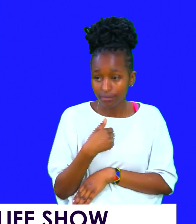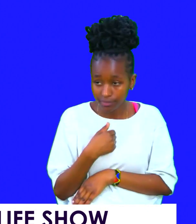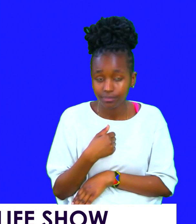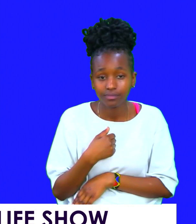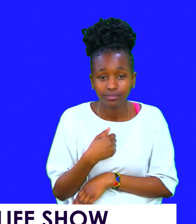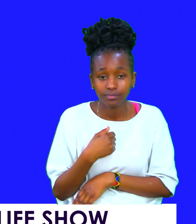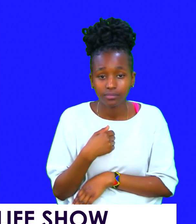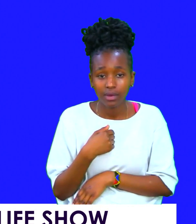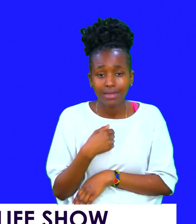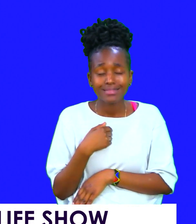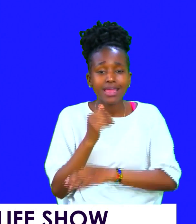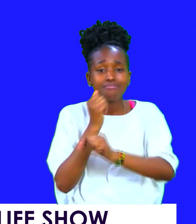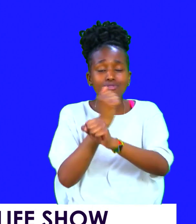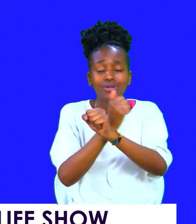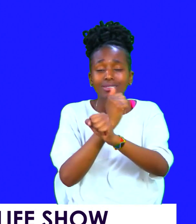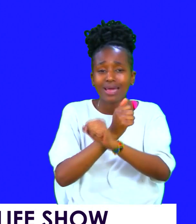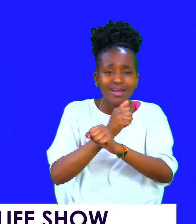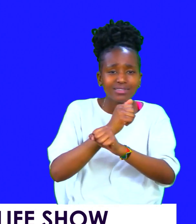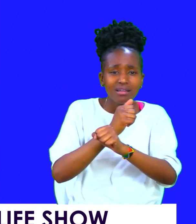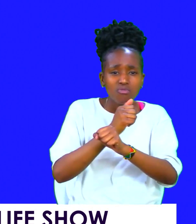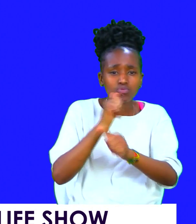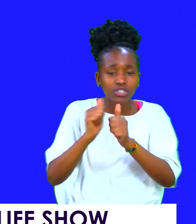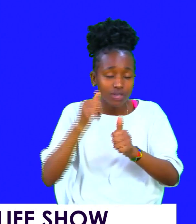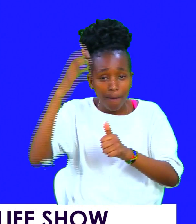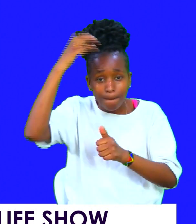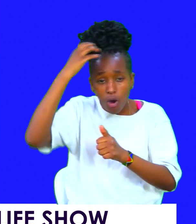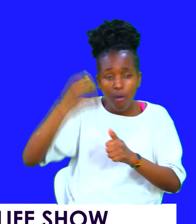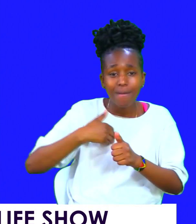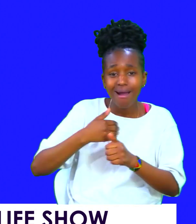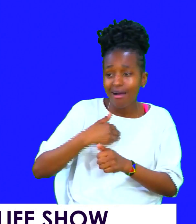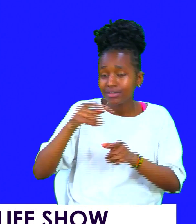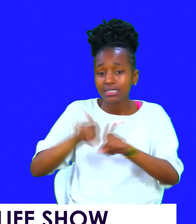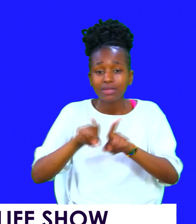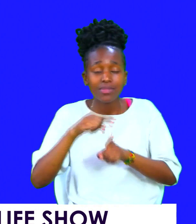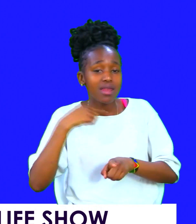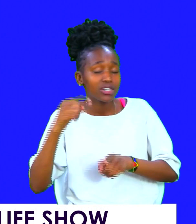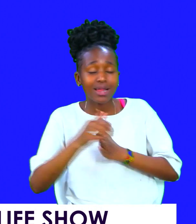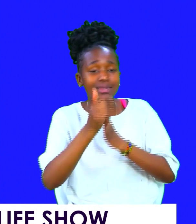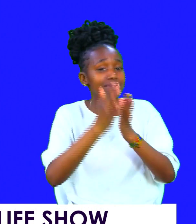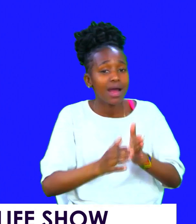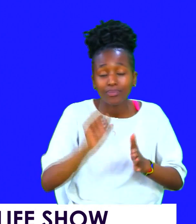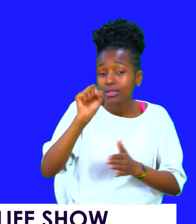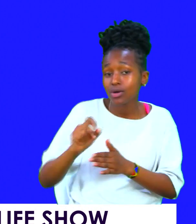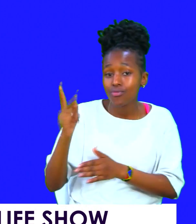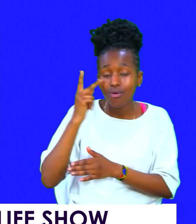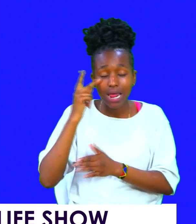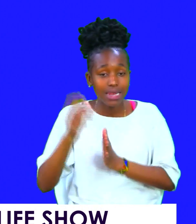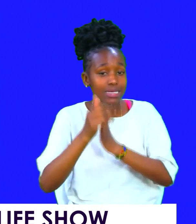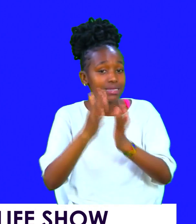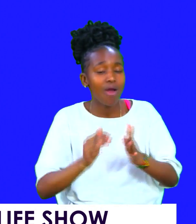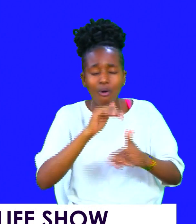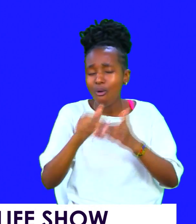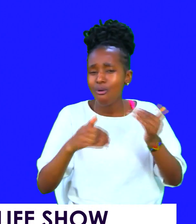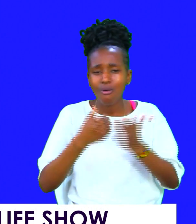the protection around the Pope and the protection around the Russian leader and the South Korean leader.